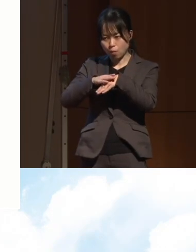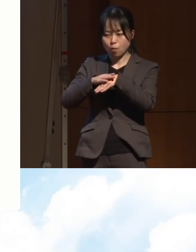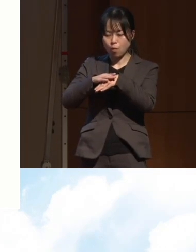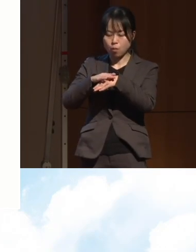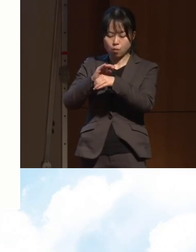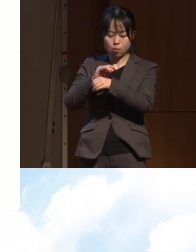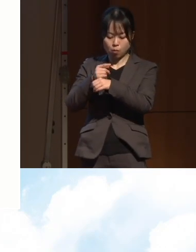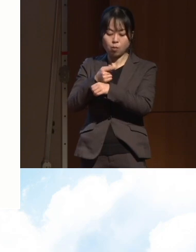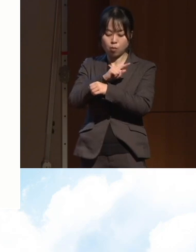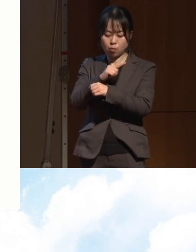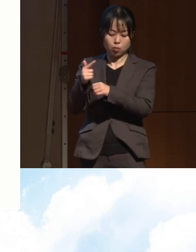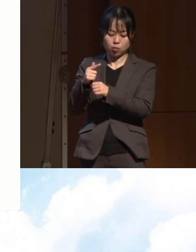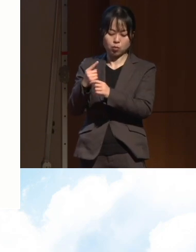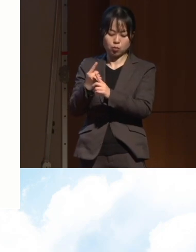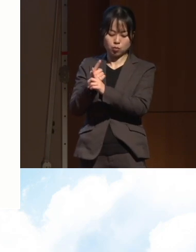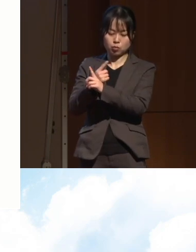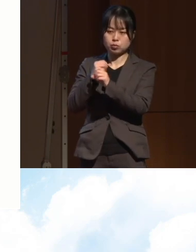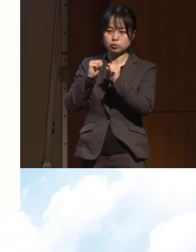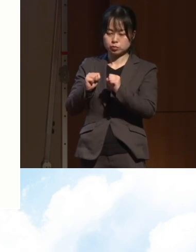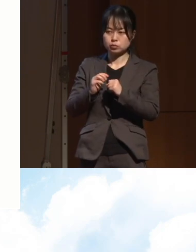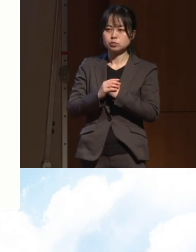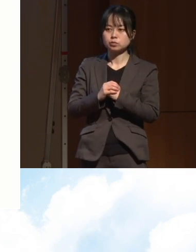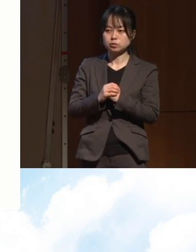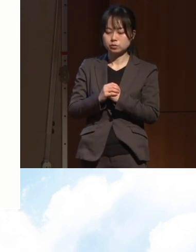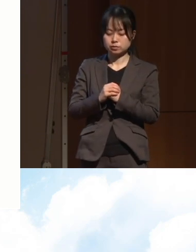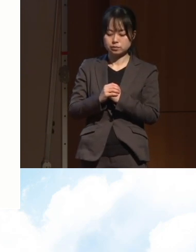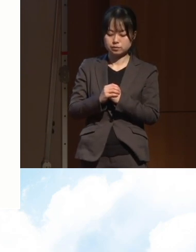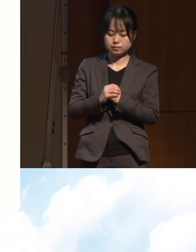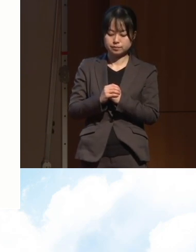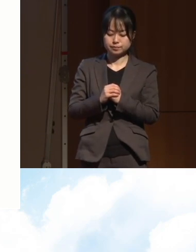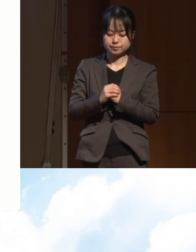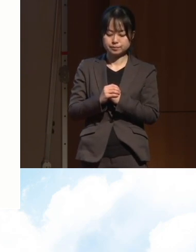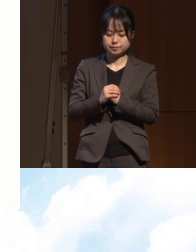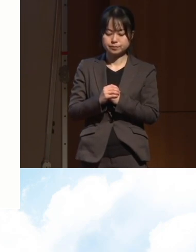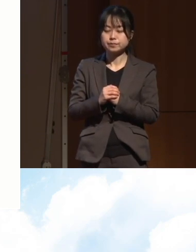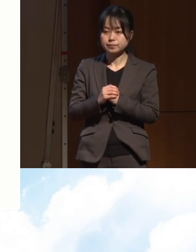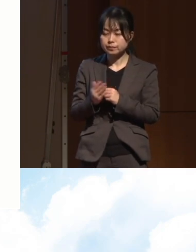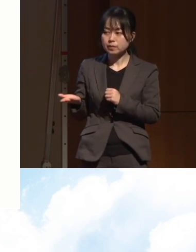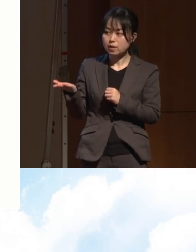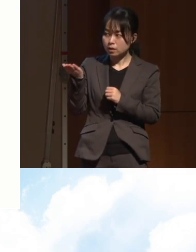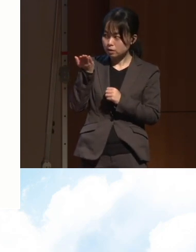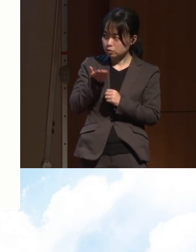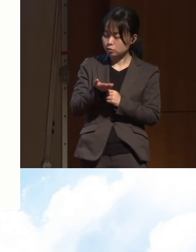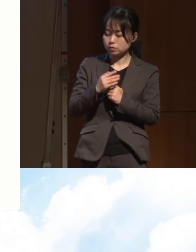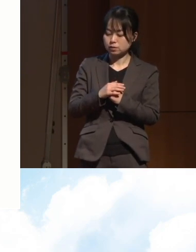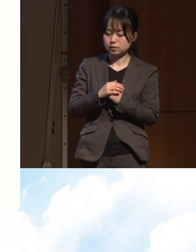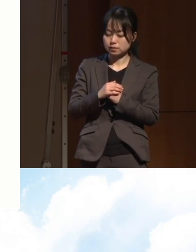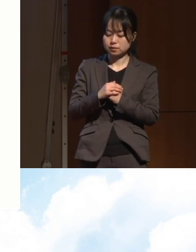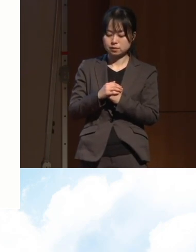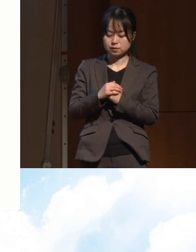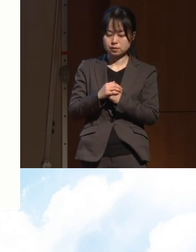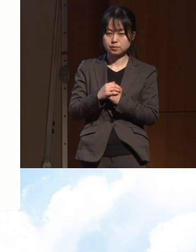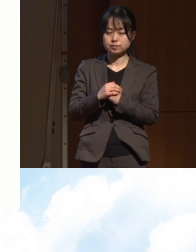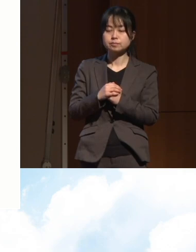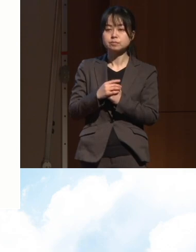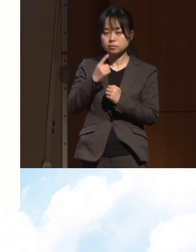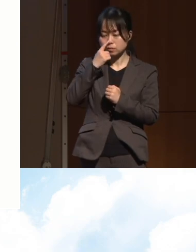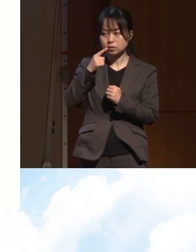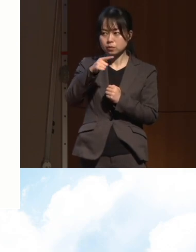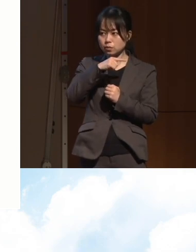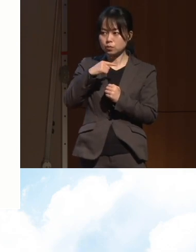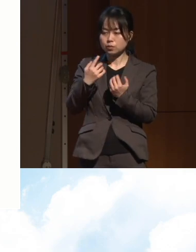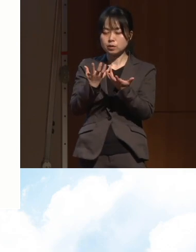presentation? Okay. And in addition, our team led a SCADA project in collaboration with Kirin